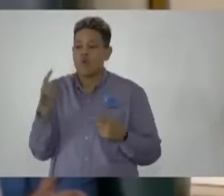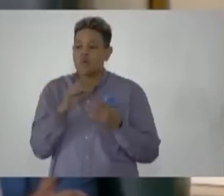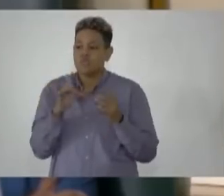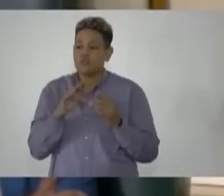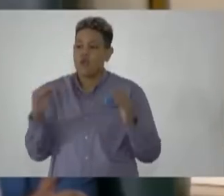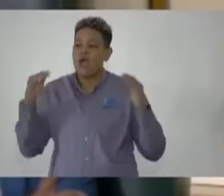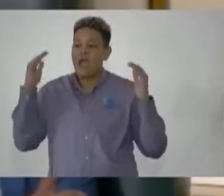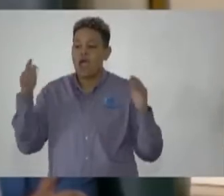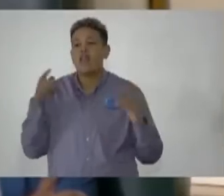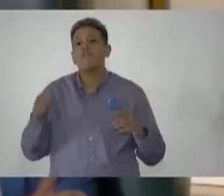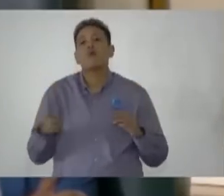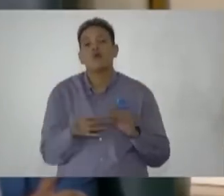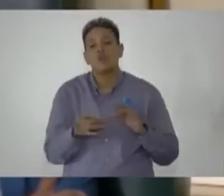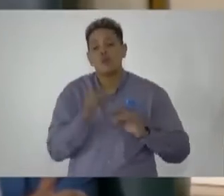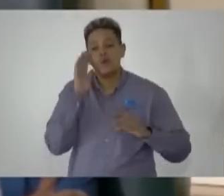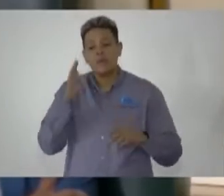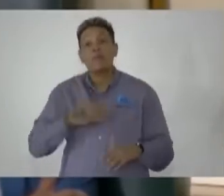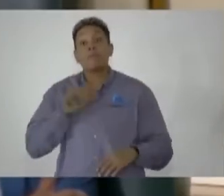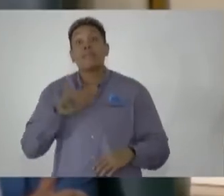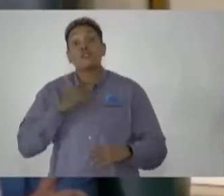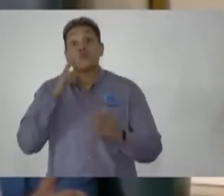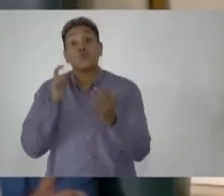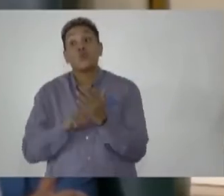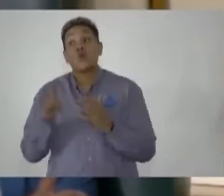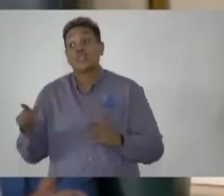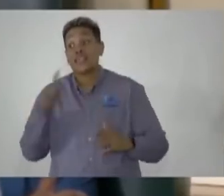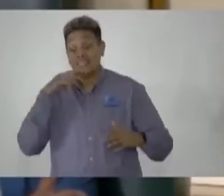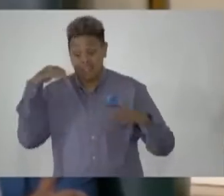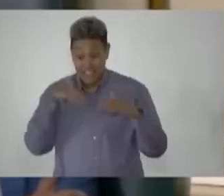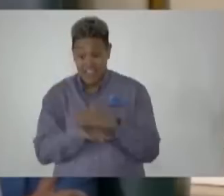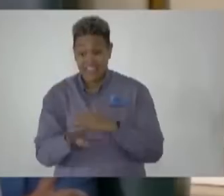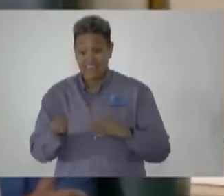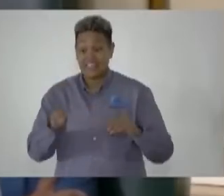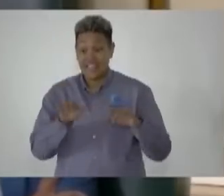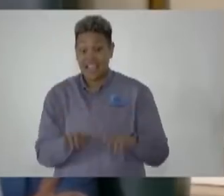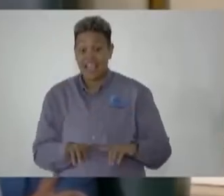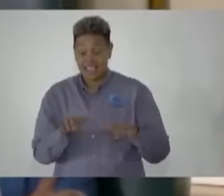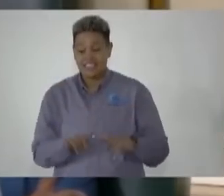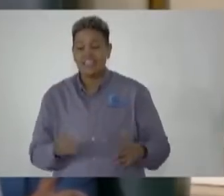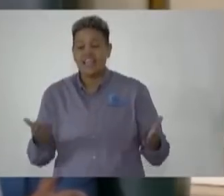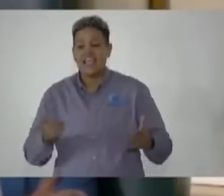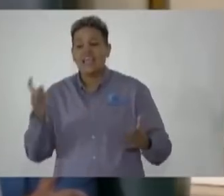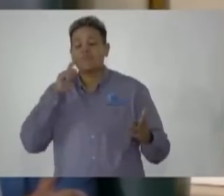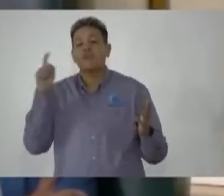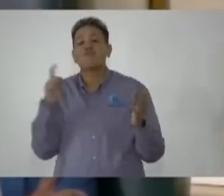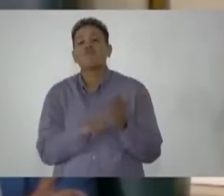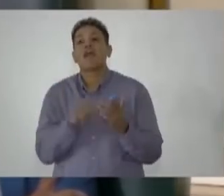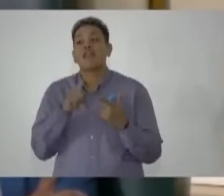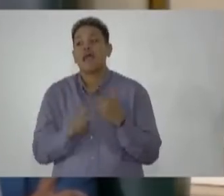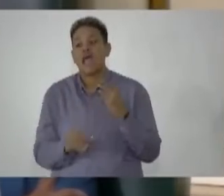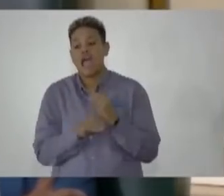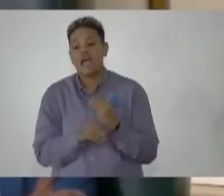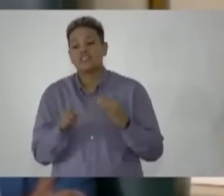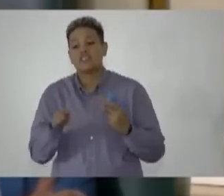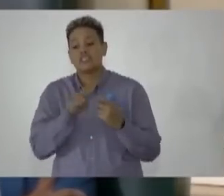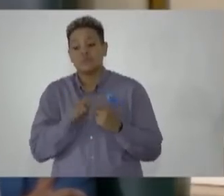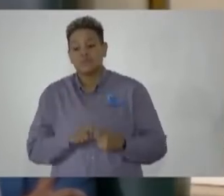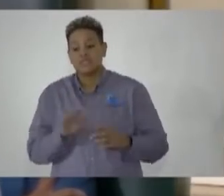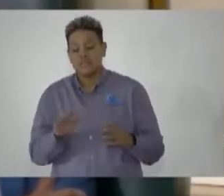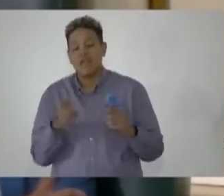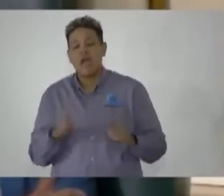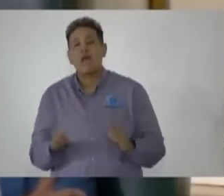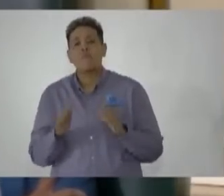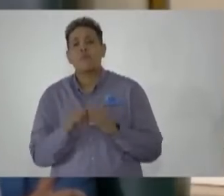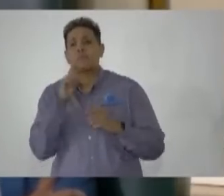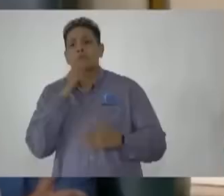you, will be pleased to know that they have been entered in the Hansard, that they have been recognized. Alicia in particular will be